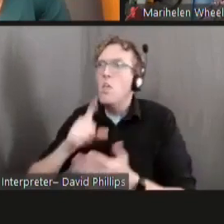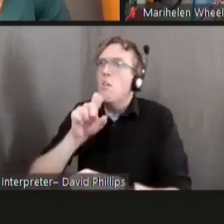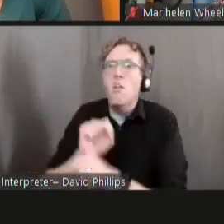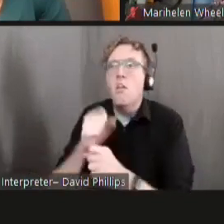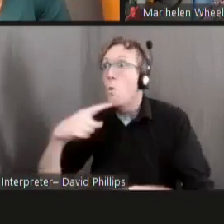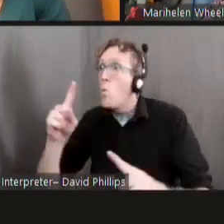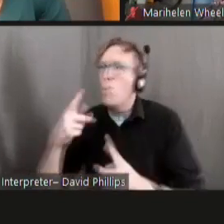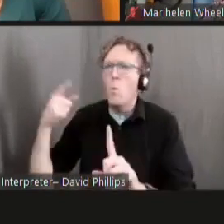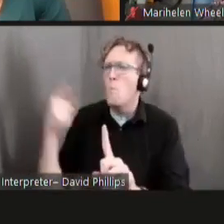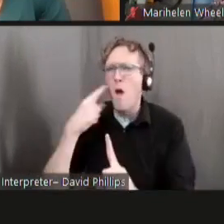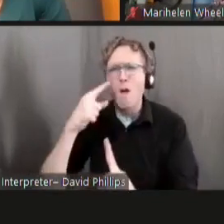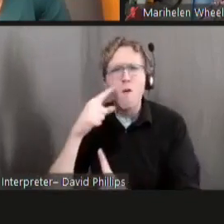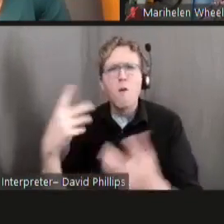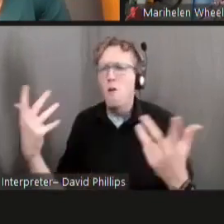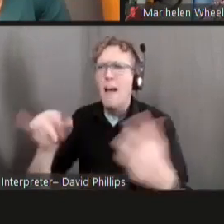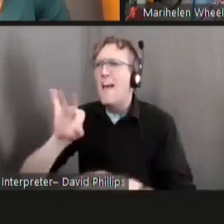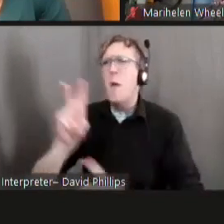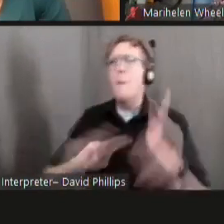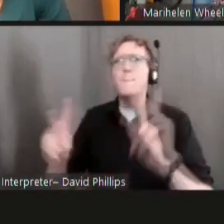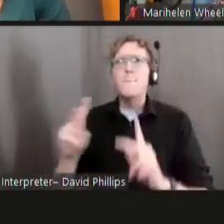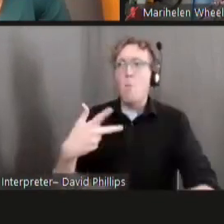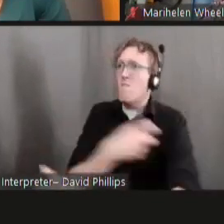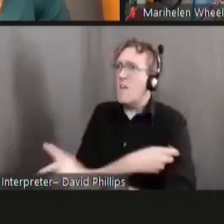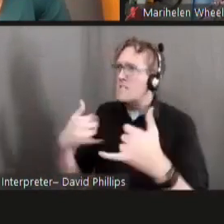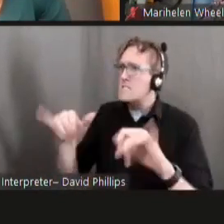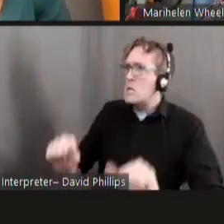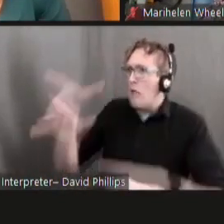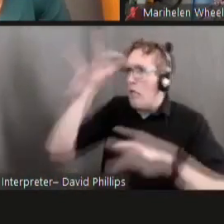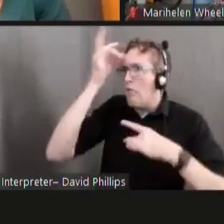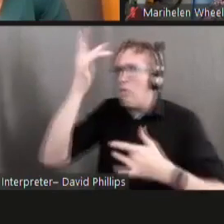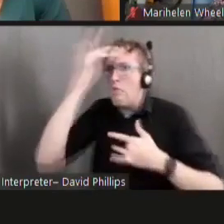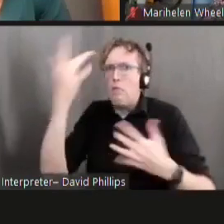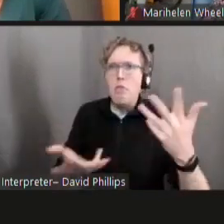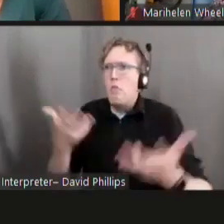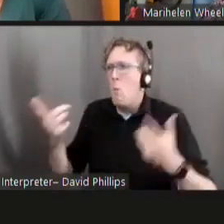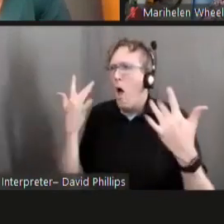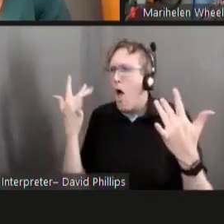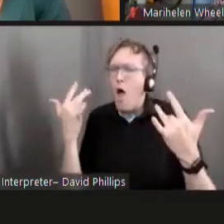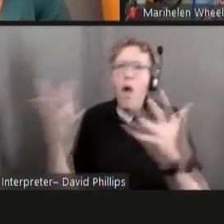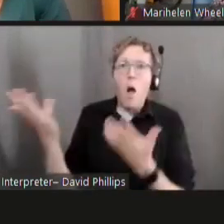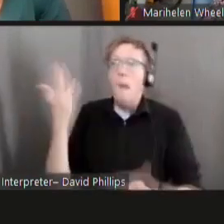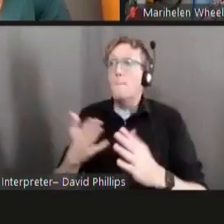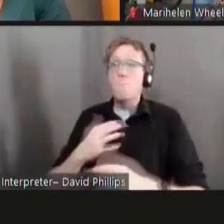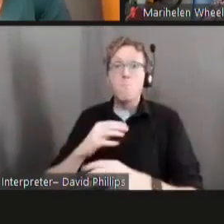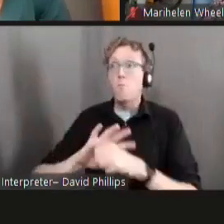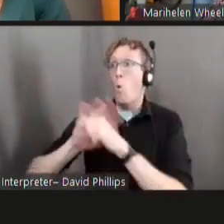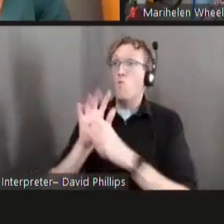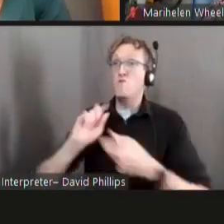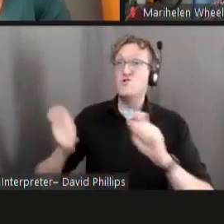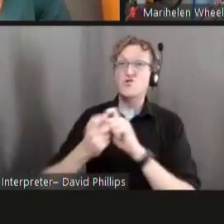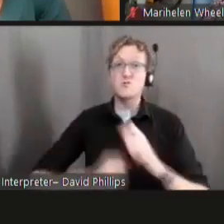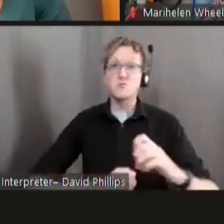point of vaccinating if people that are vaccinated can be infected? Maybe the virus is developing resistance to vaccine.